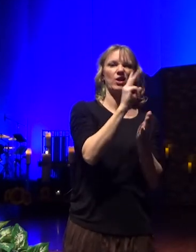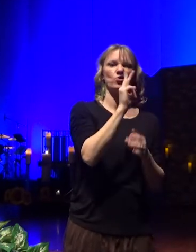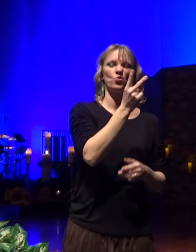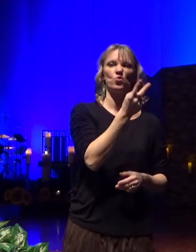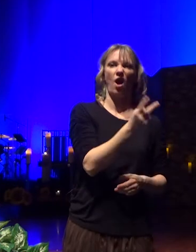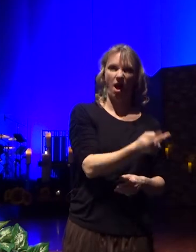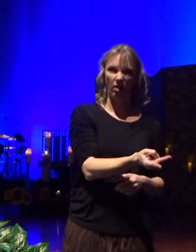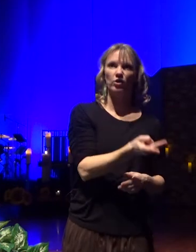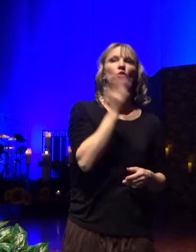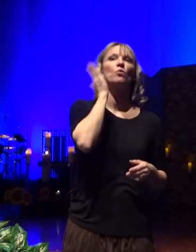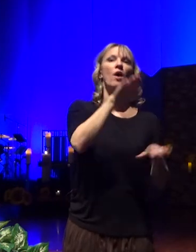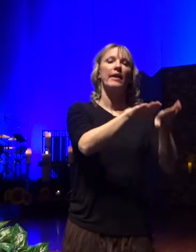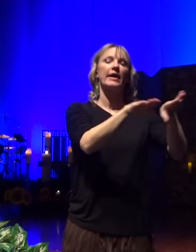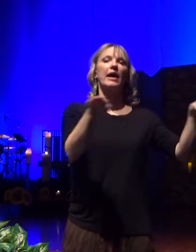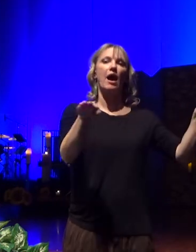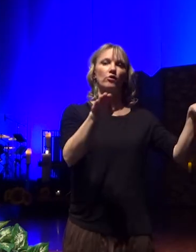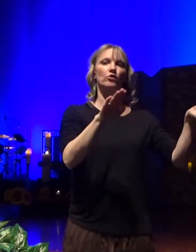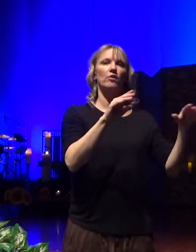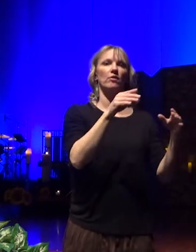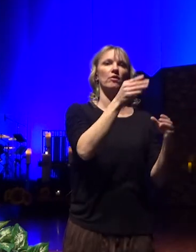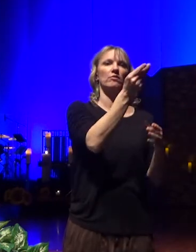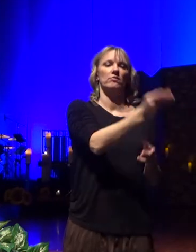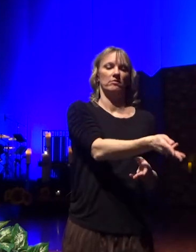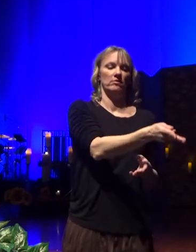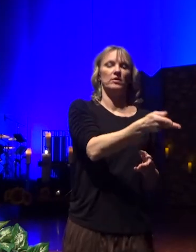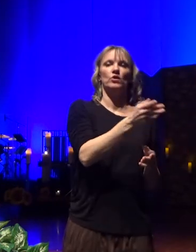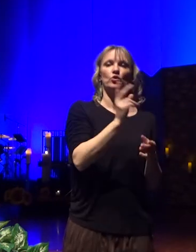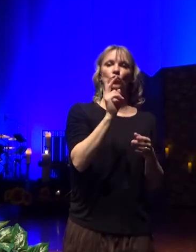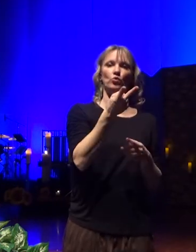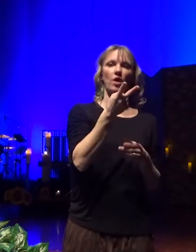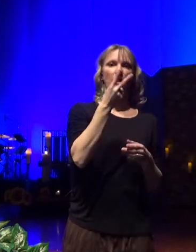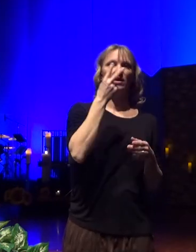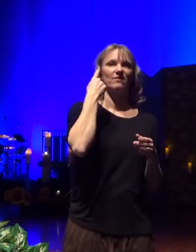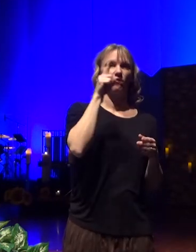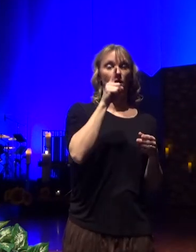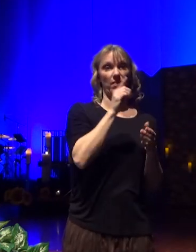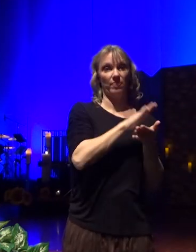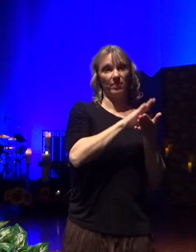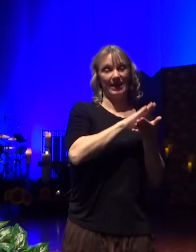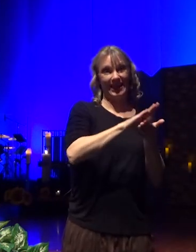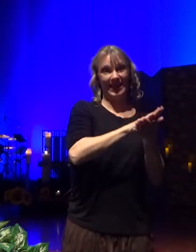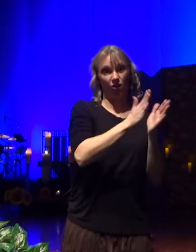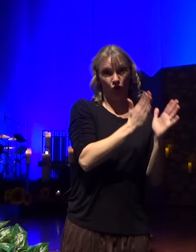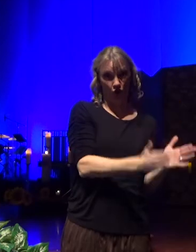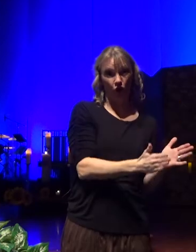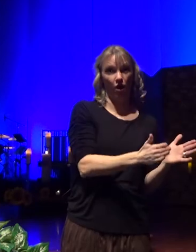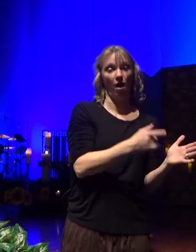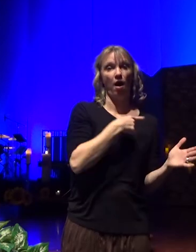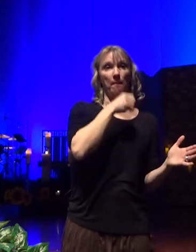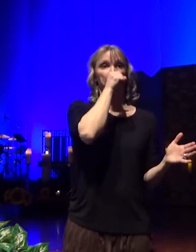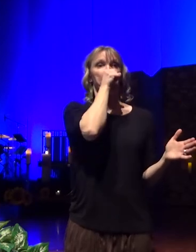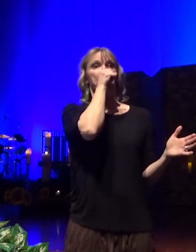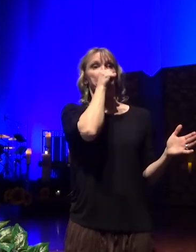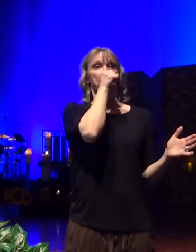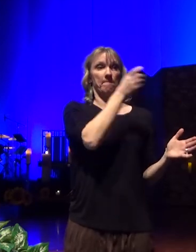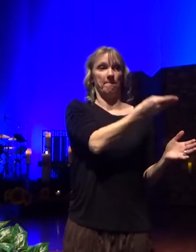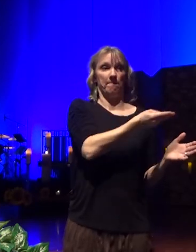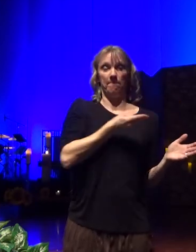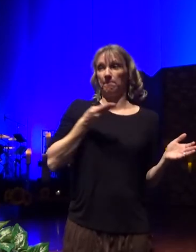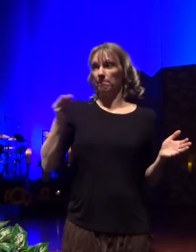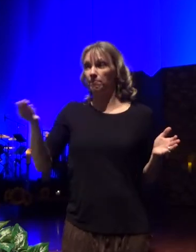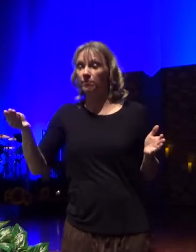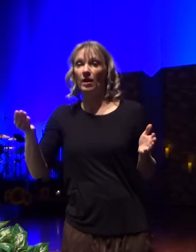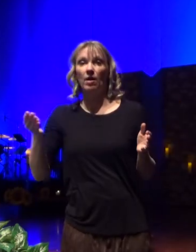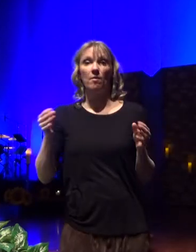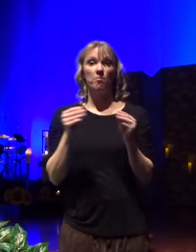she was there and that his mom would set it out on a counter. And so he took that $2 and didn't say anything. To make